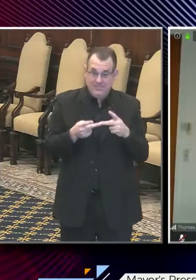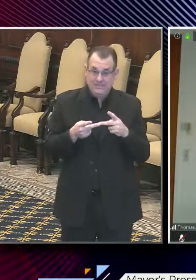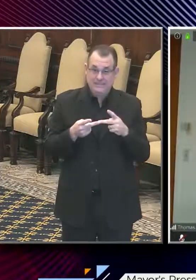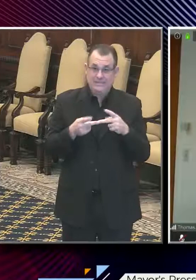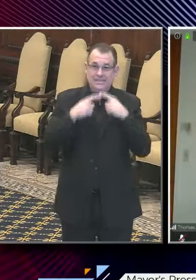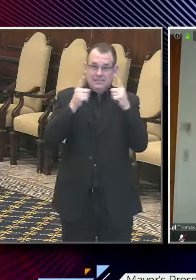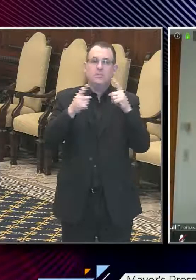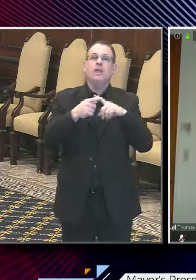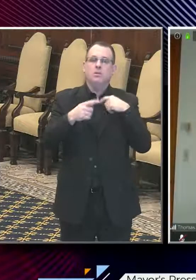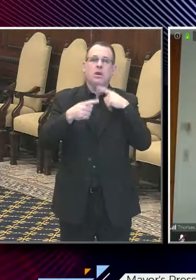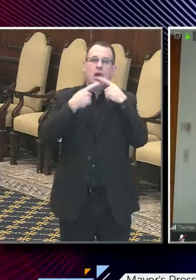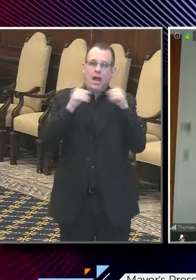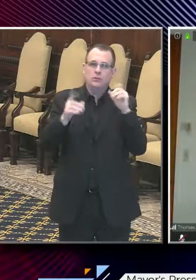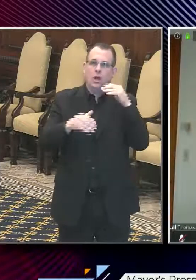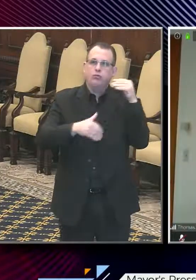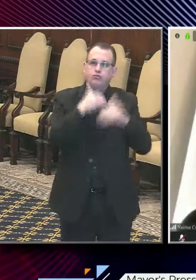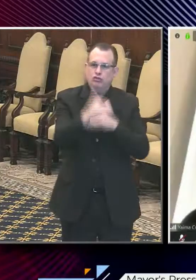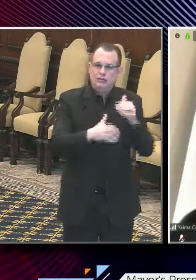get the test.